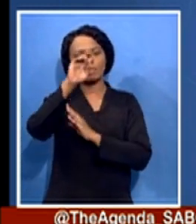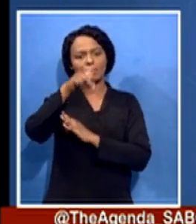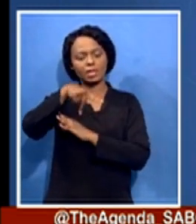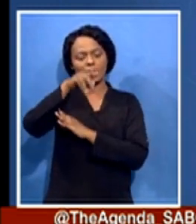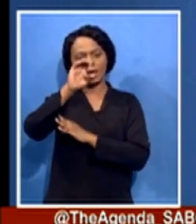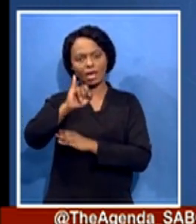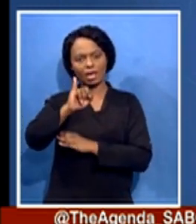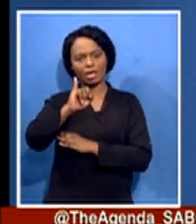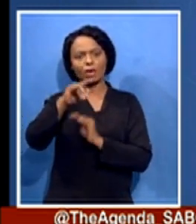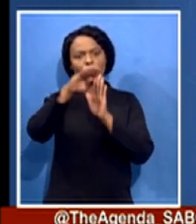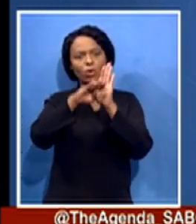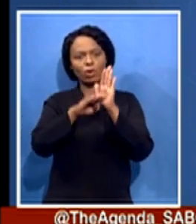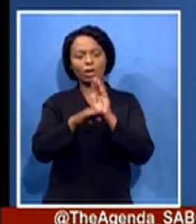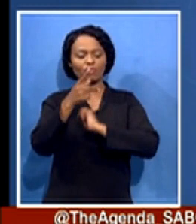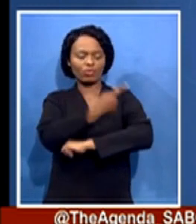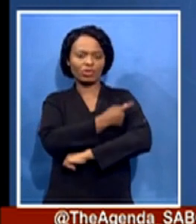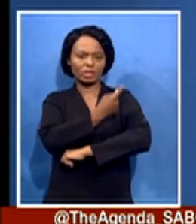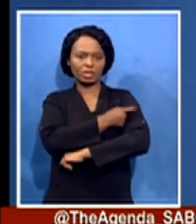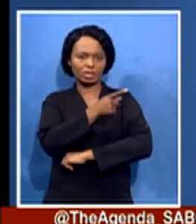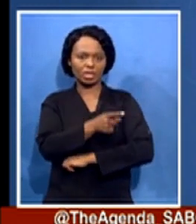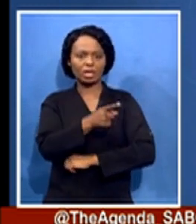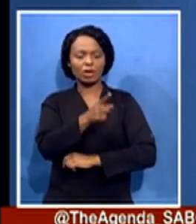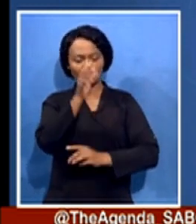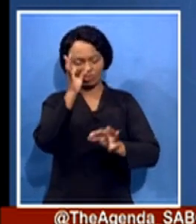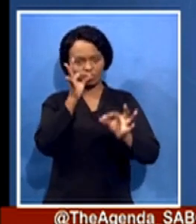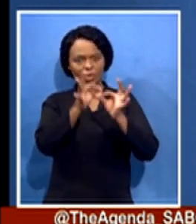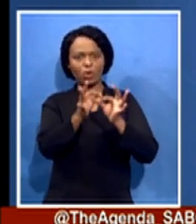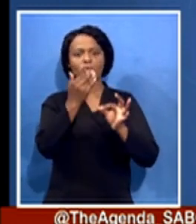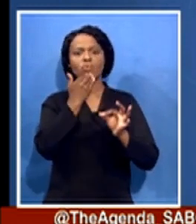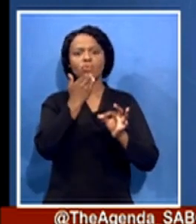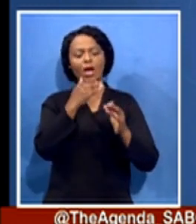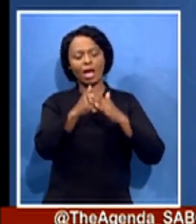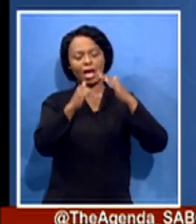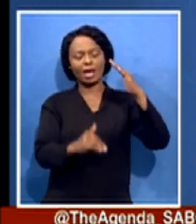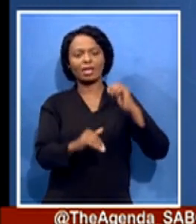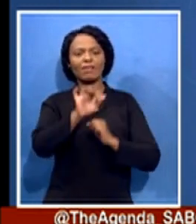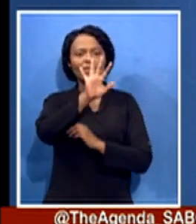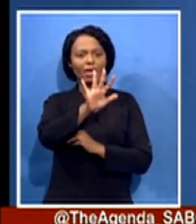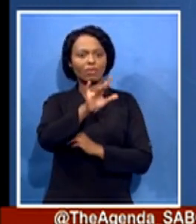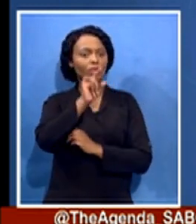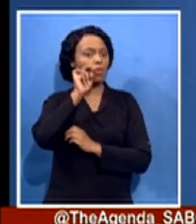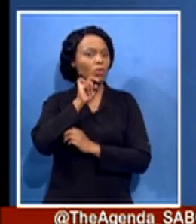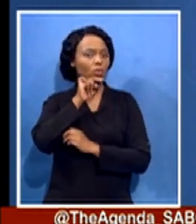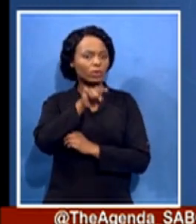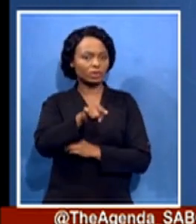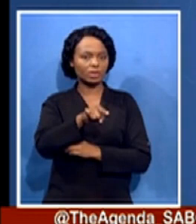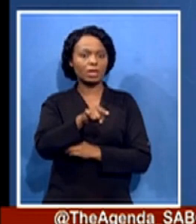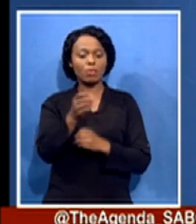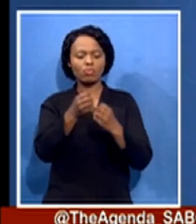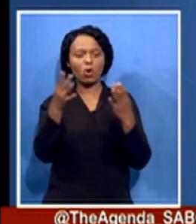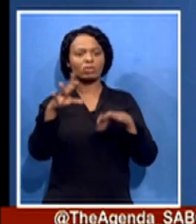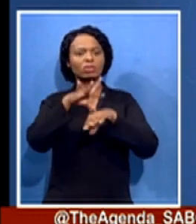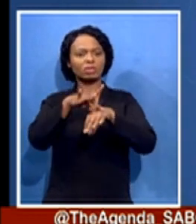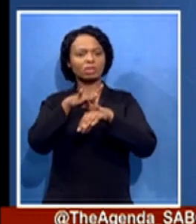targets primarily the under fives. So, in fact, historically, for many of the diseases, the infectious diseases that are